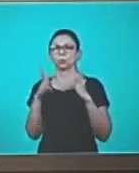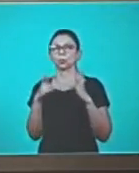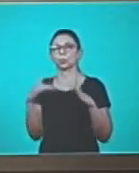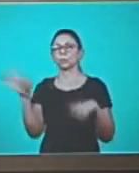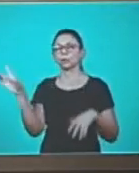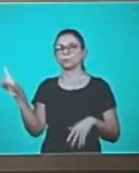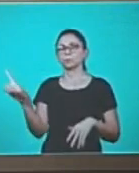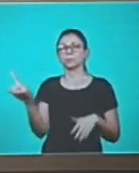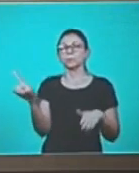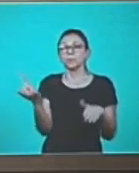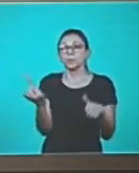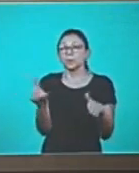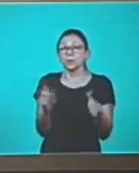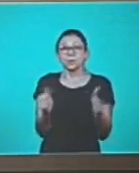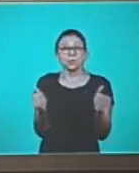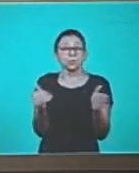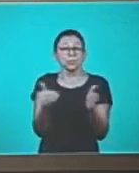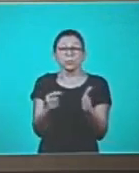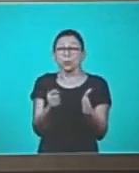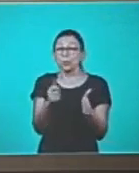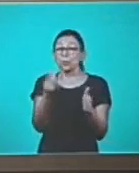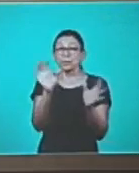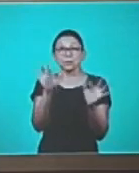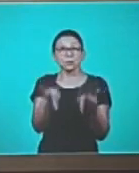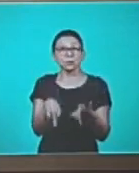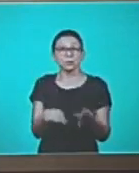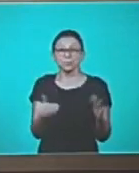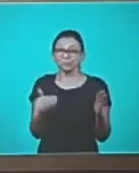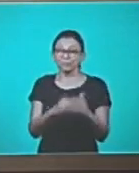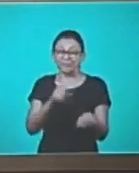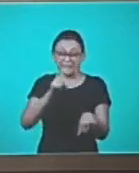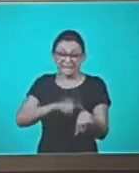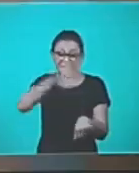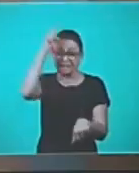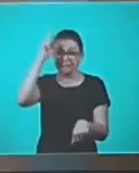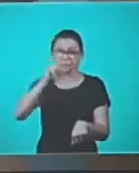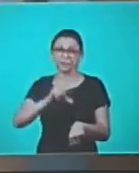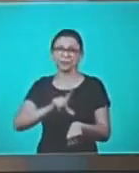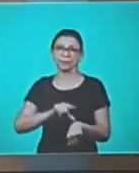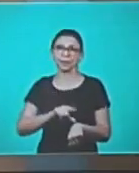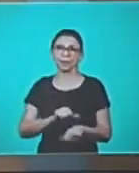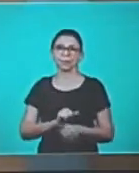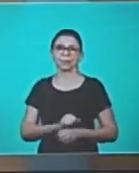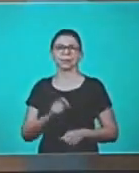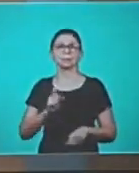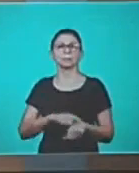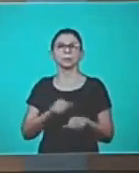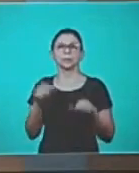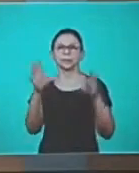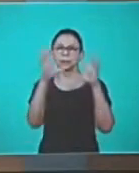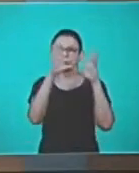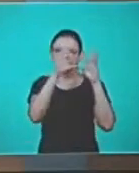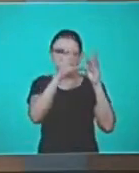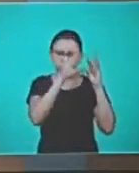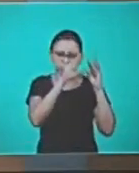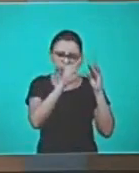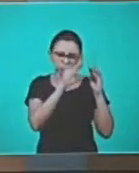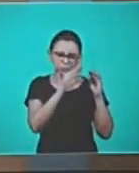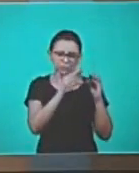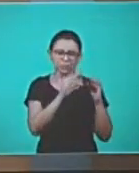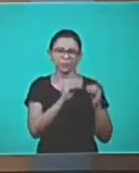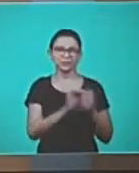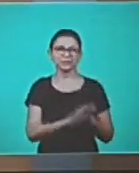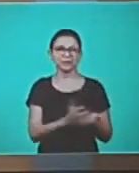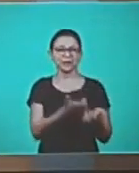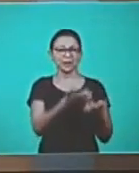the last minute. So why would he come at the last hour? Because it was the darkest hour, and the